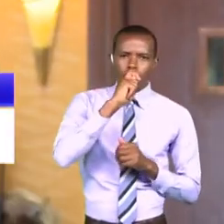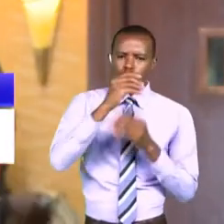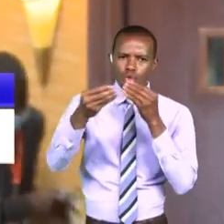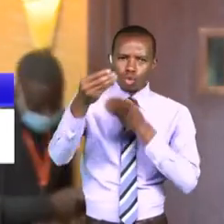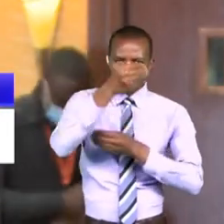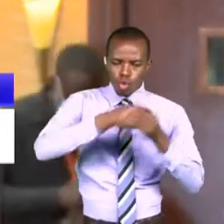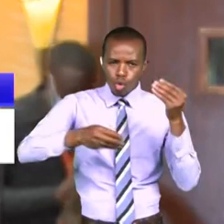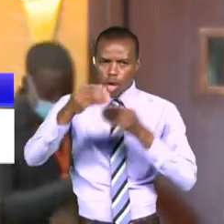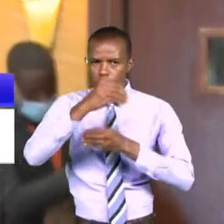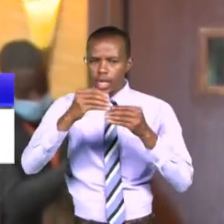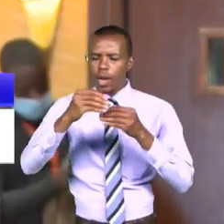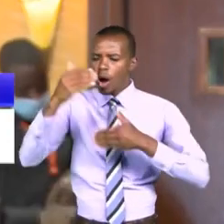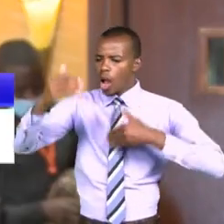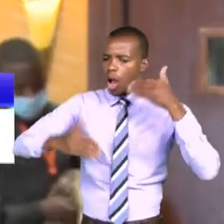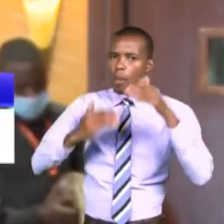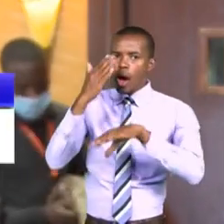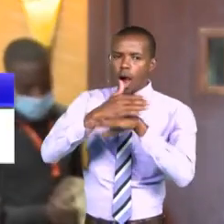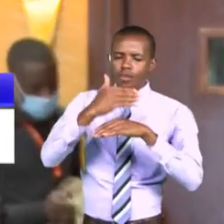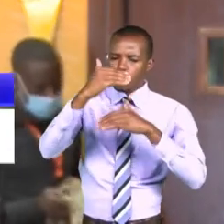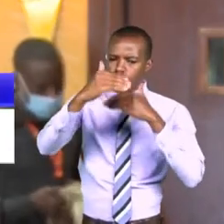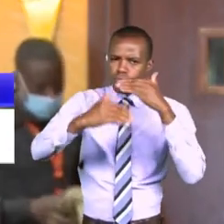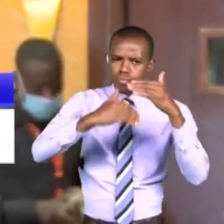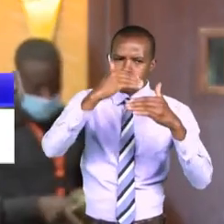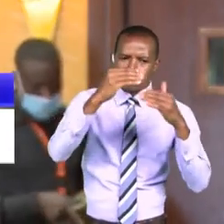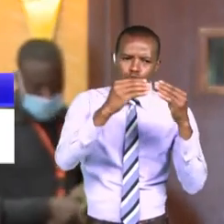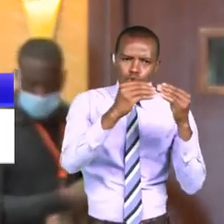stakeholders can go home happier after the process of mending the